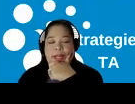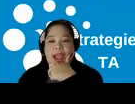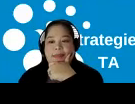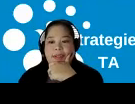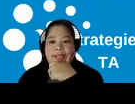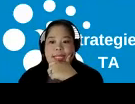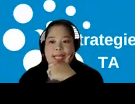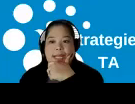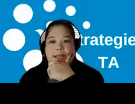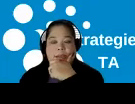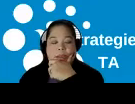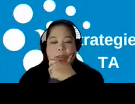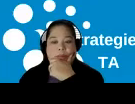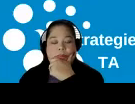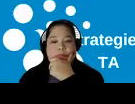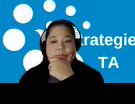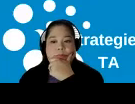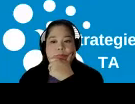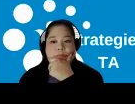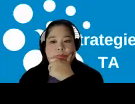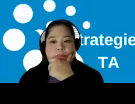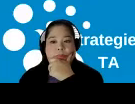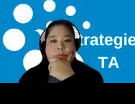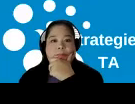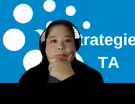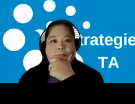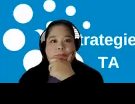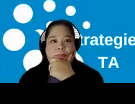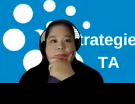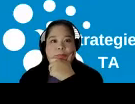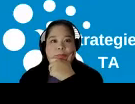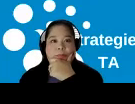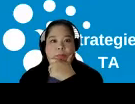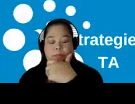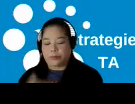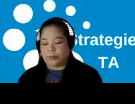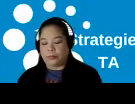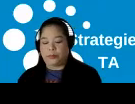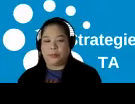it been advocacy? Right. So I think this is a